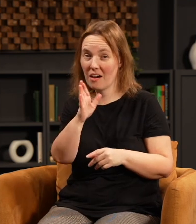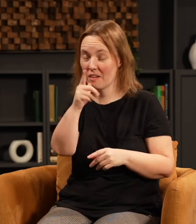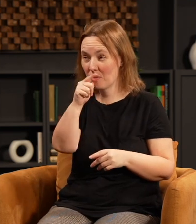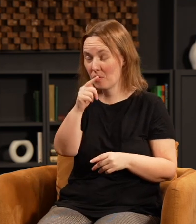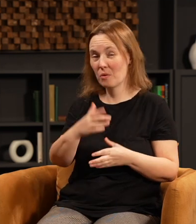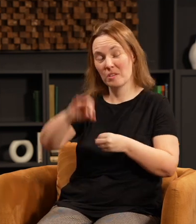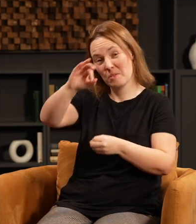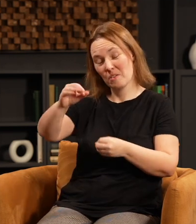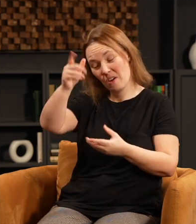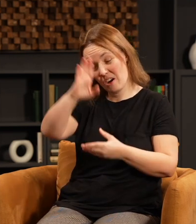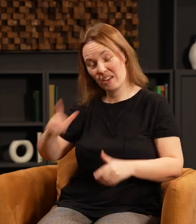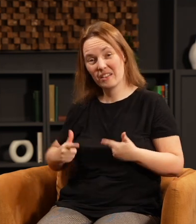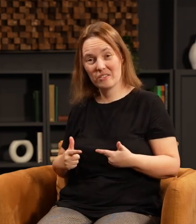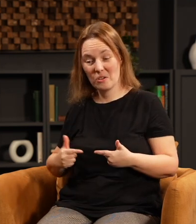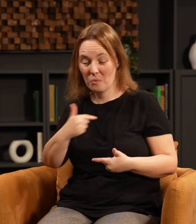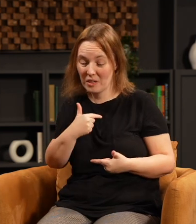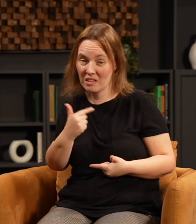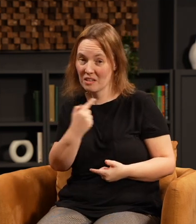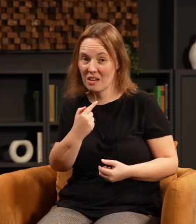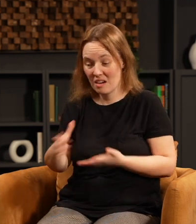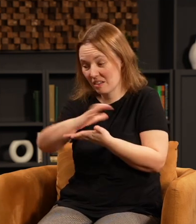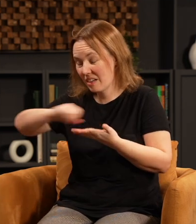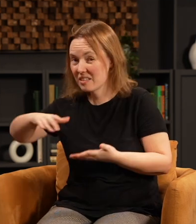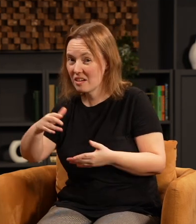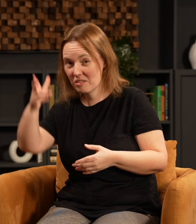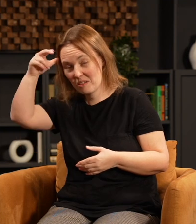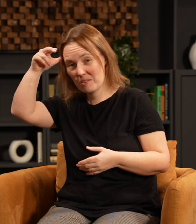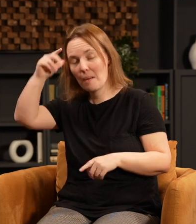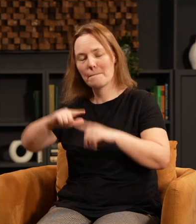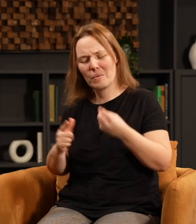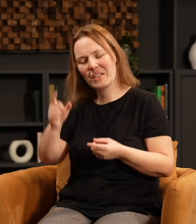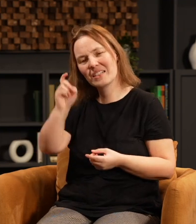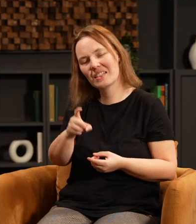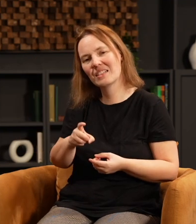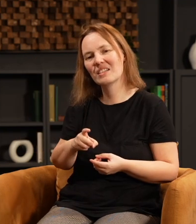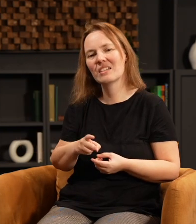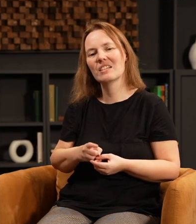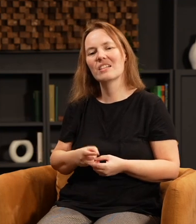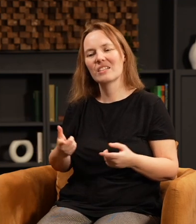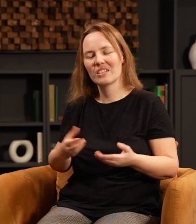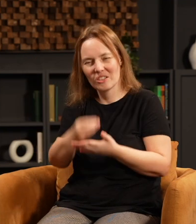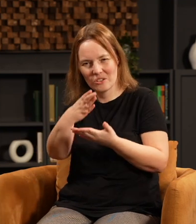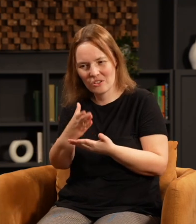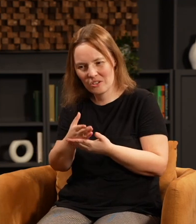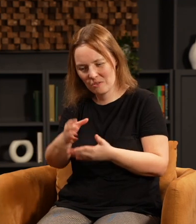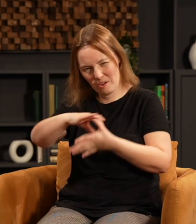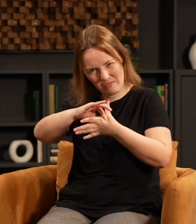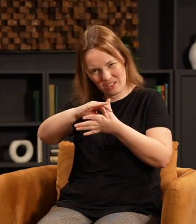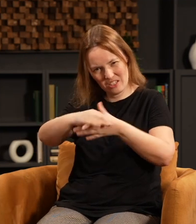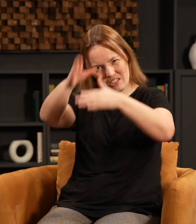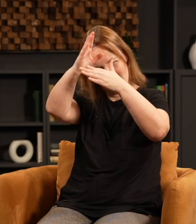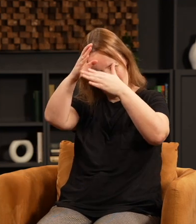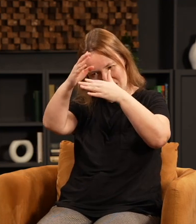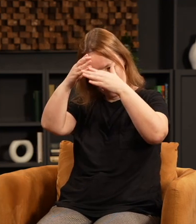whom the Spirit of God lives, we can cast out demons, but we have to learn to crucify our flesh. You see, you can cast out demons in